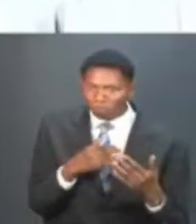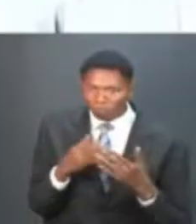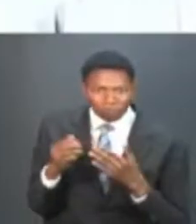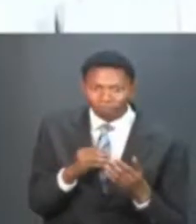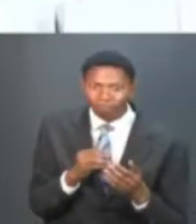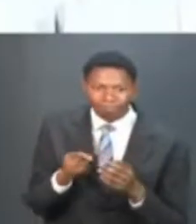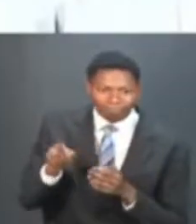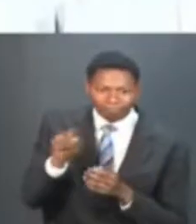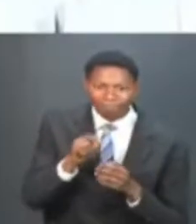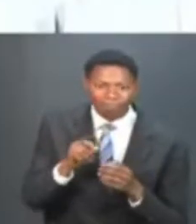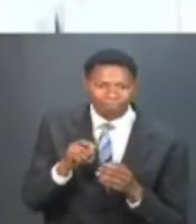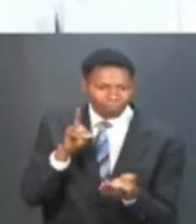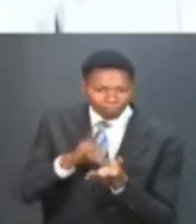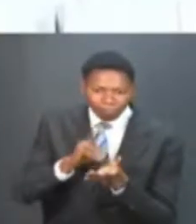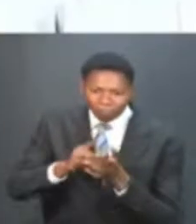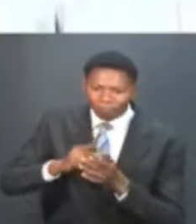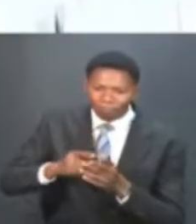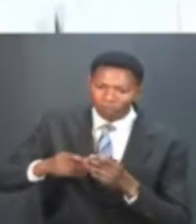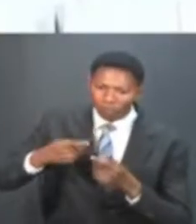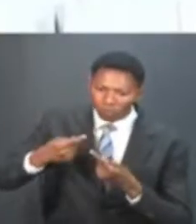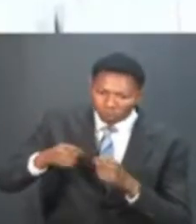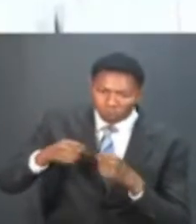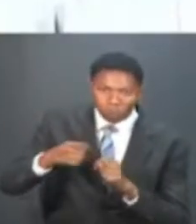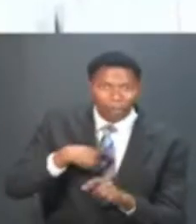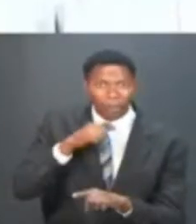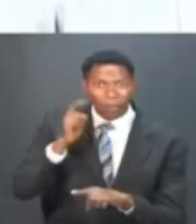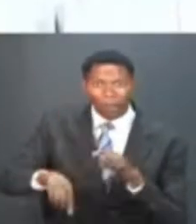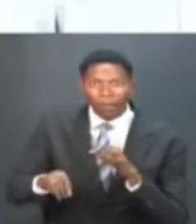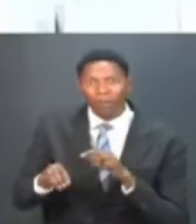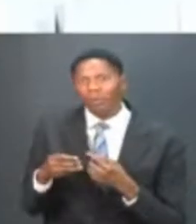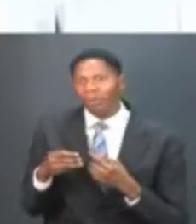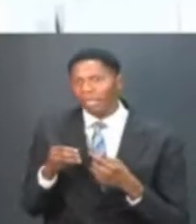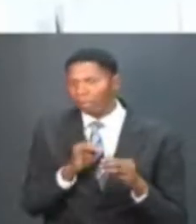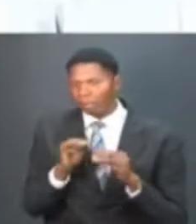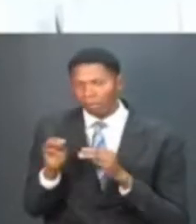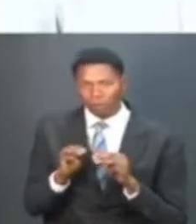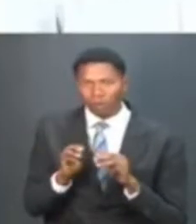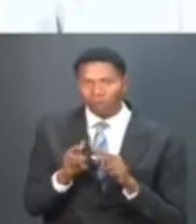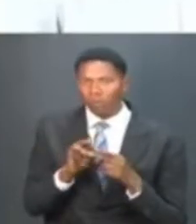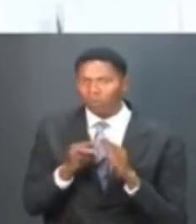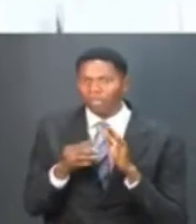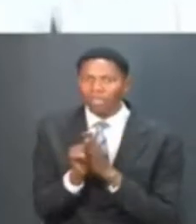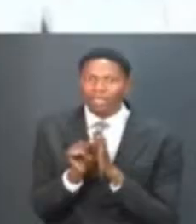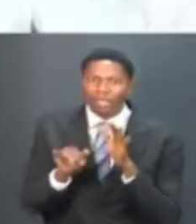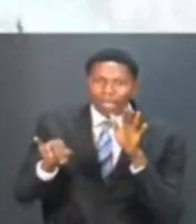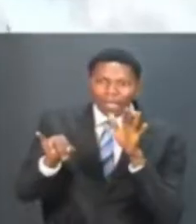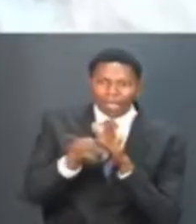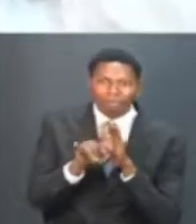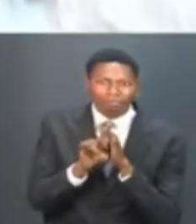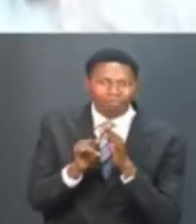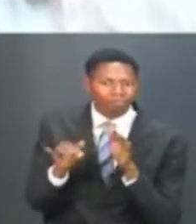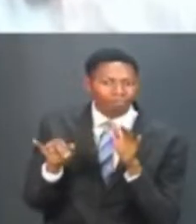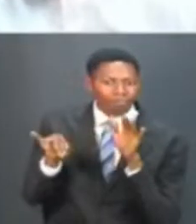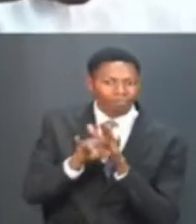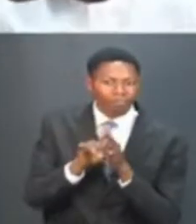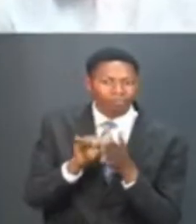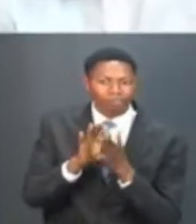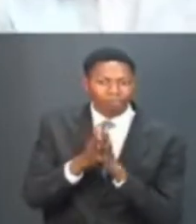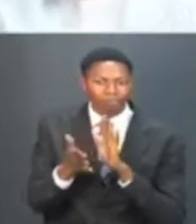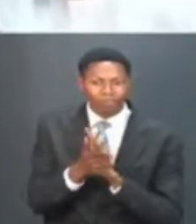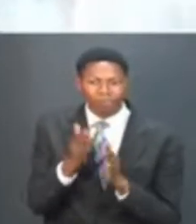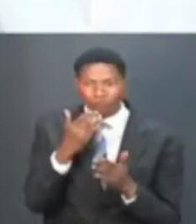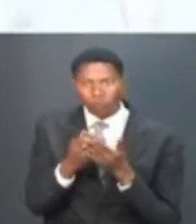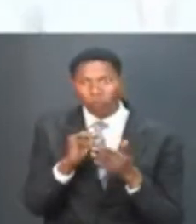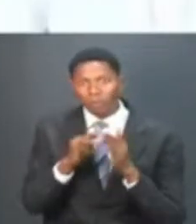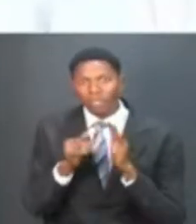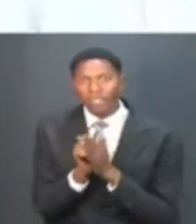experts try, we are not able to control it. So early detection remains key, and that is where the window of